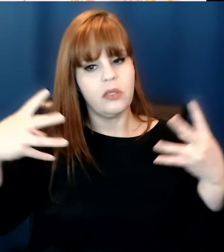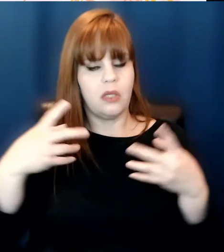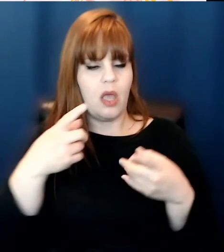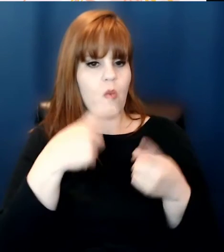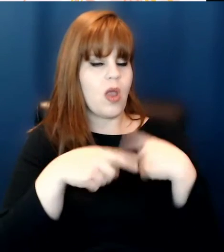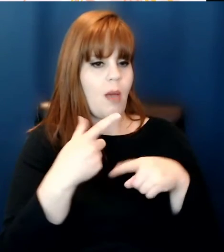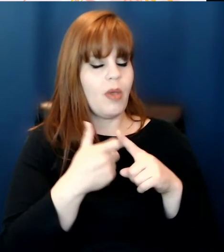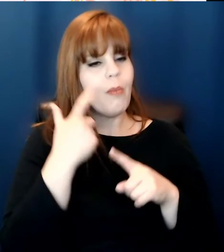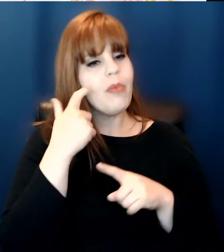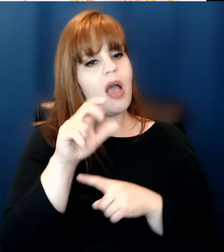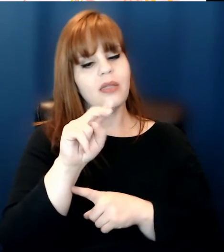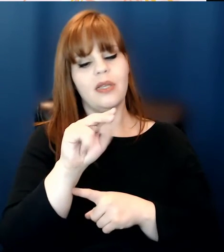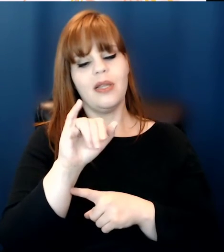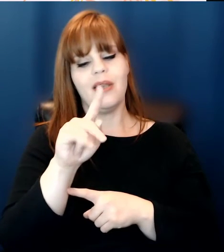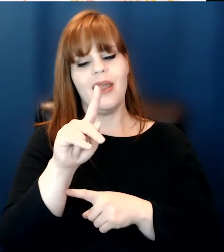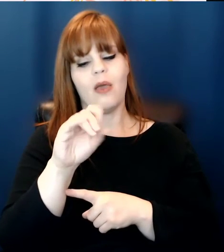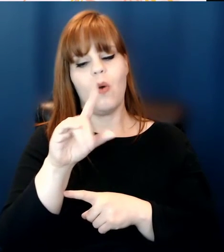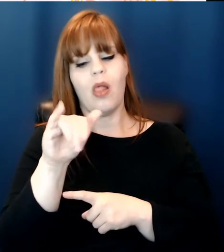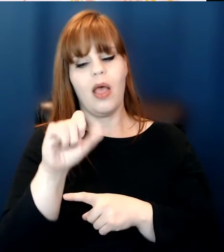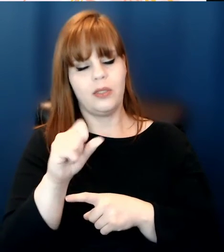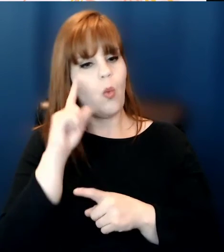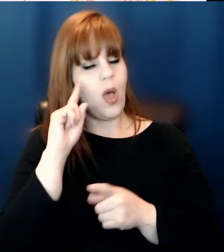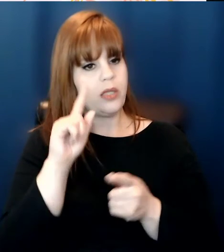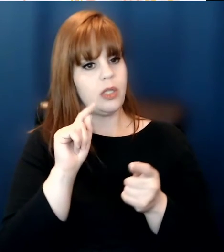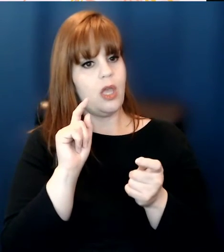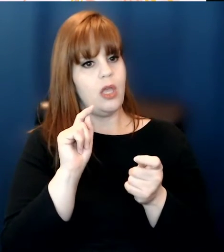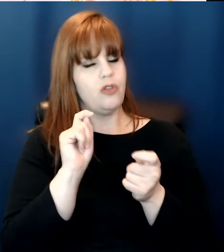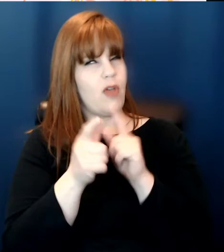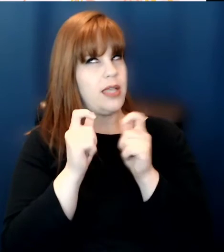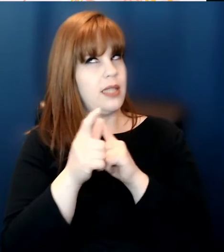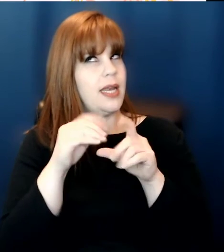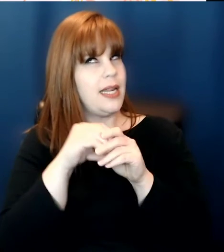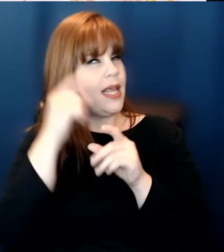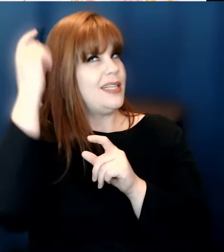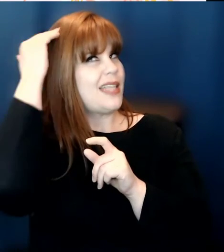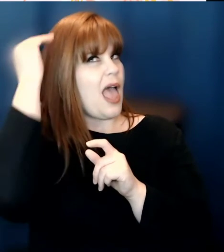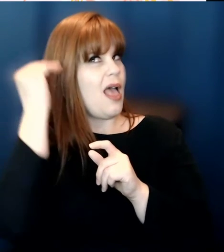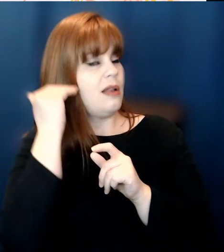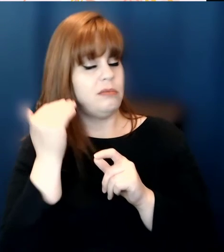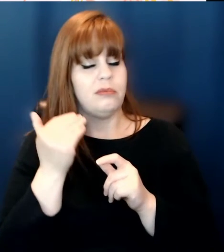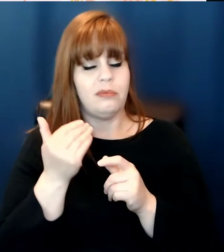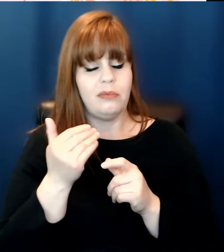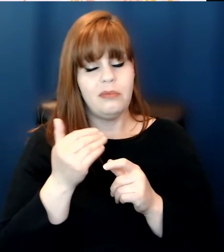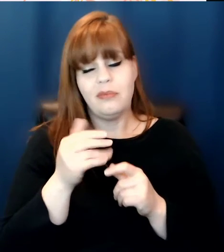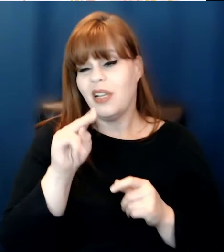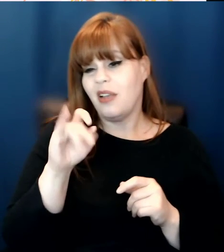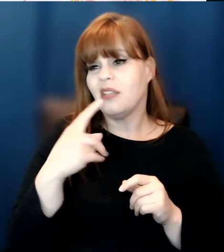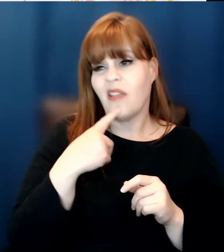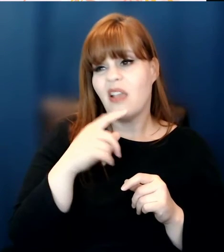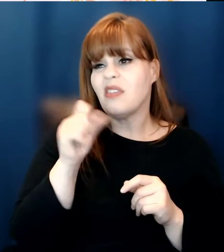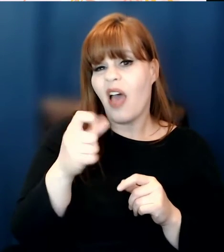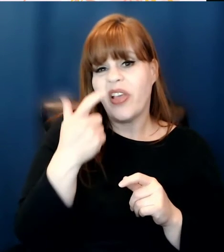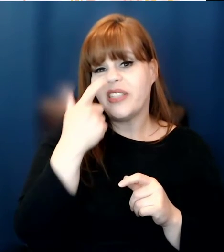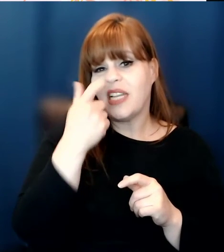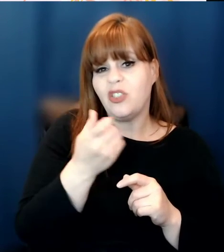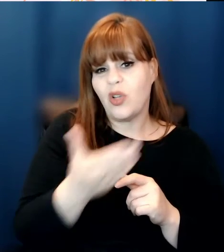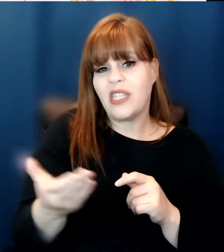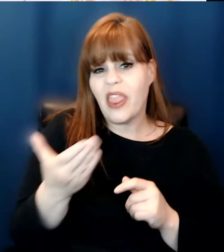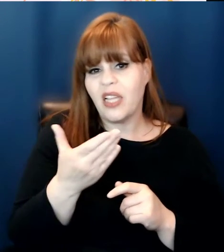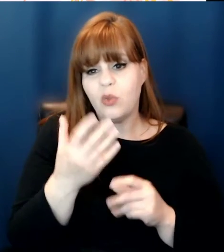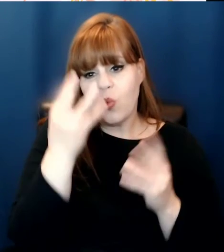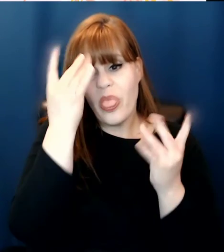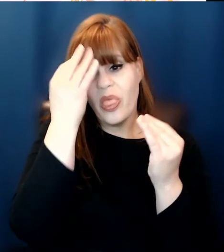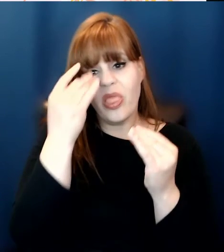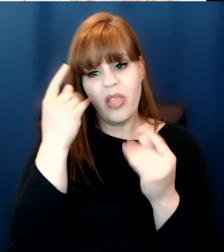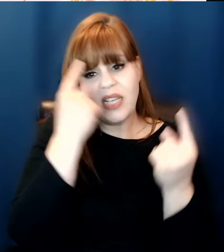because Nicholas was translating in his head. Yeah, that's definitely an interesting thing to